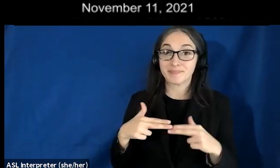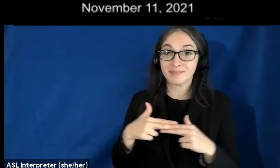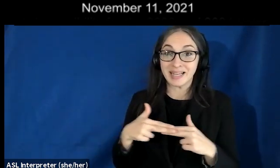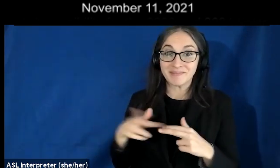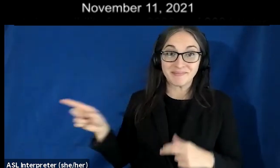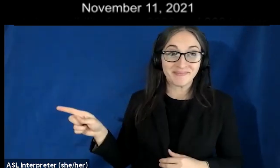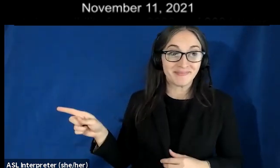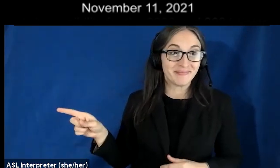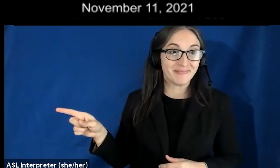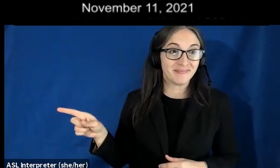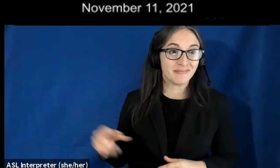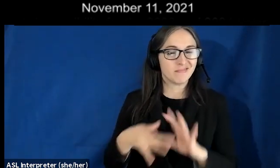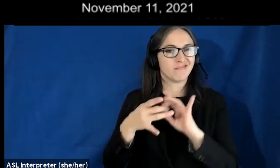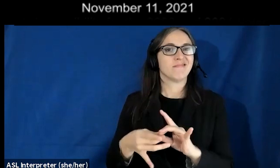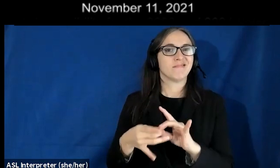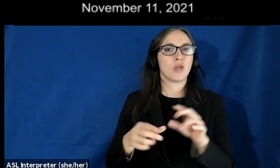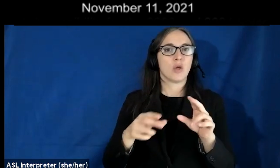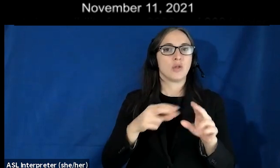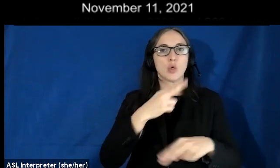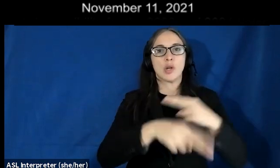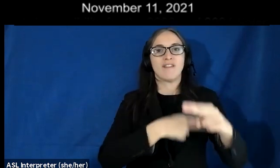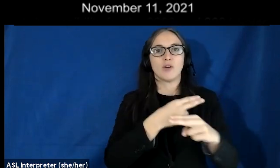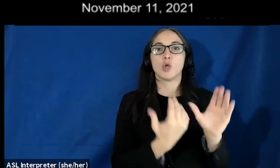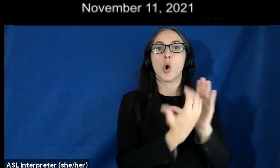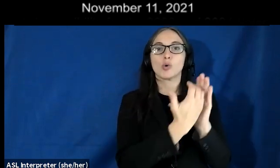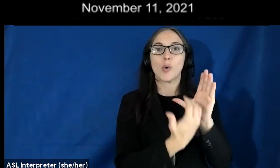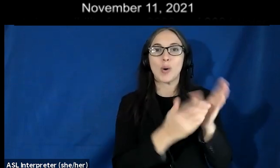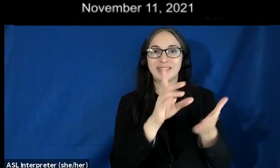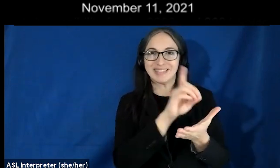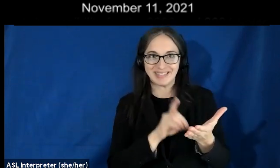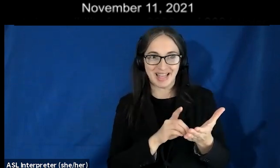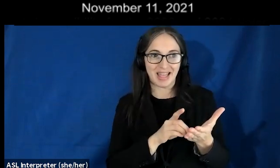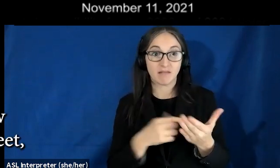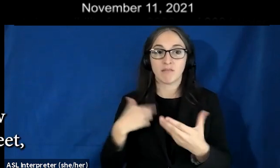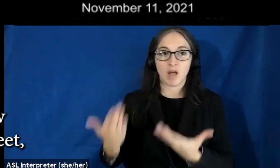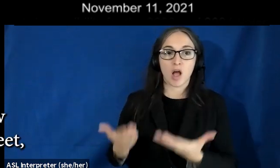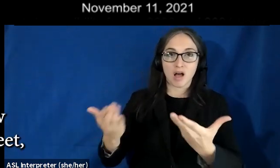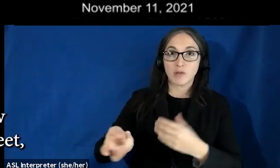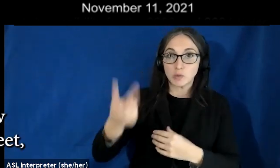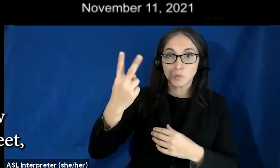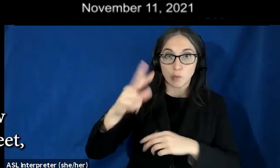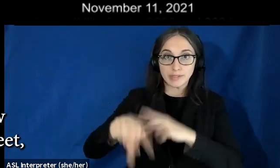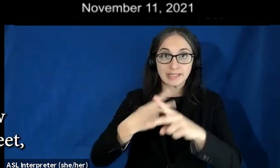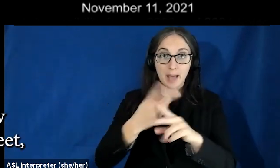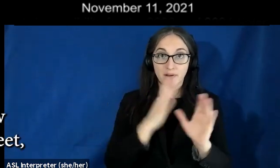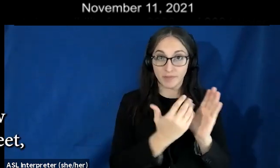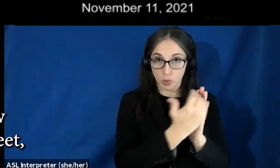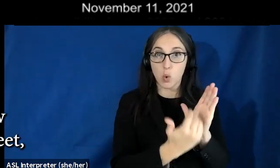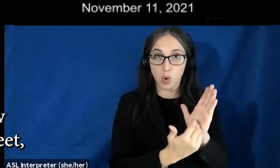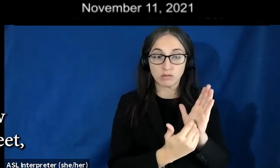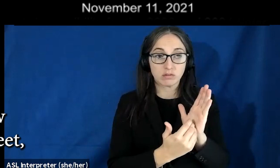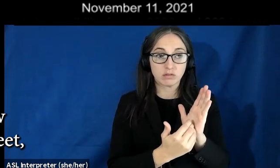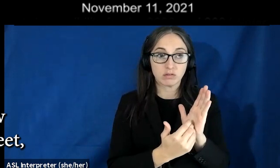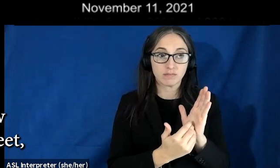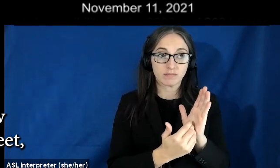about universal course design, and I offer two type of course, and it's from